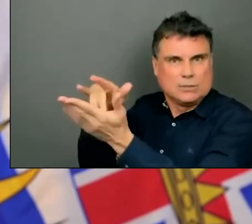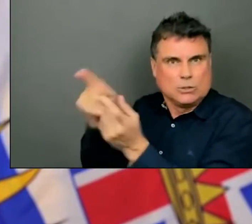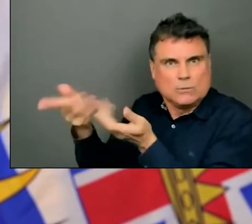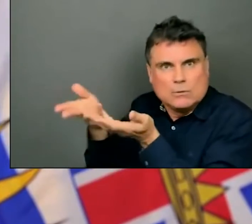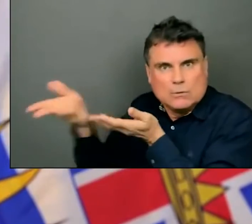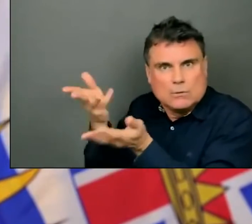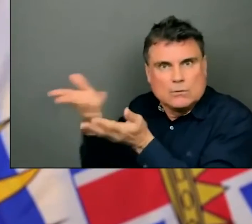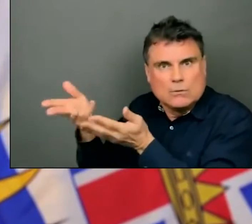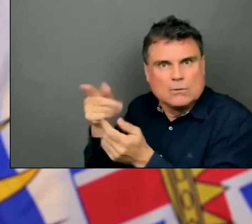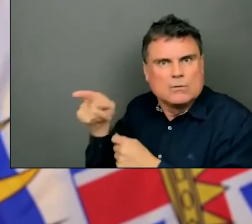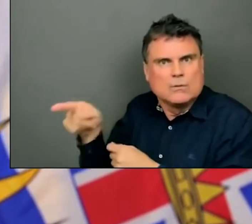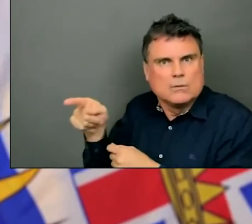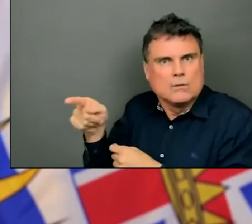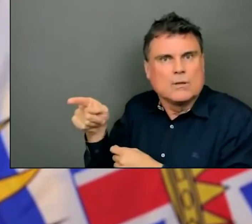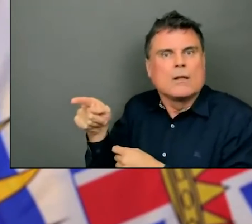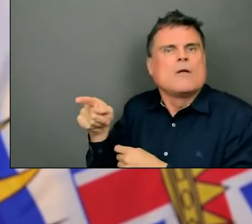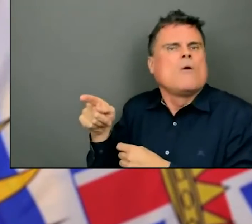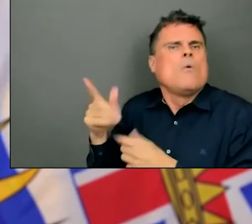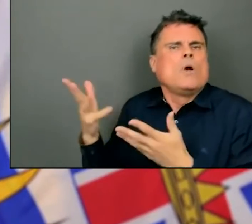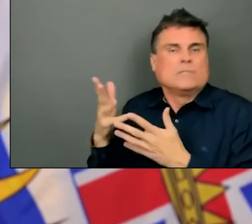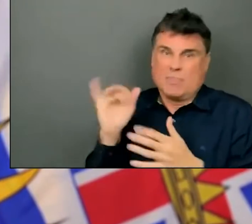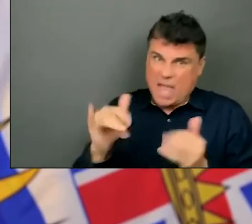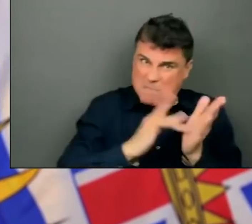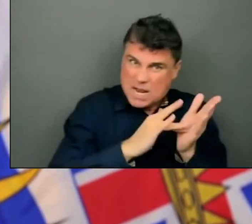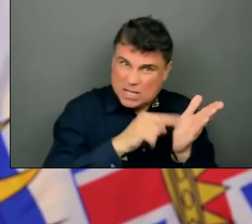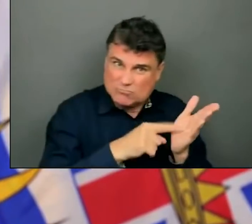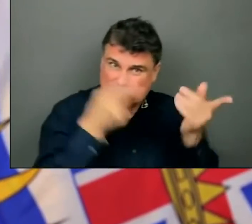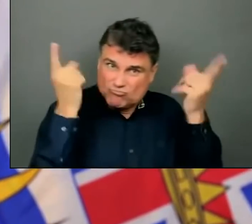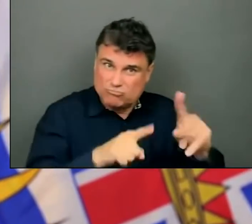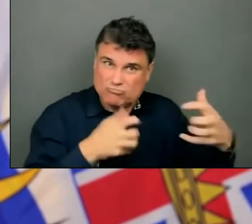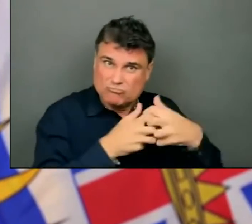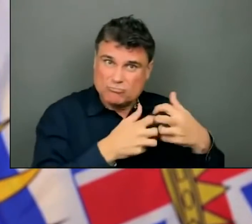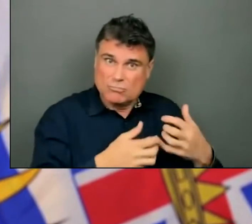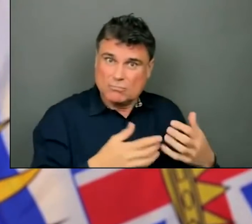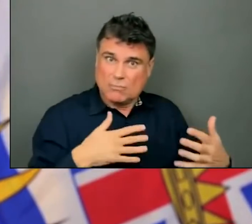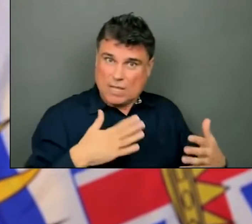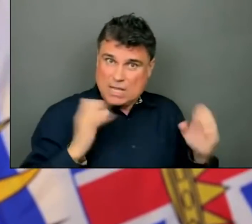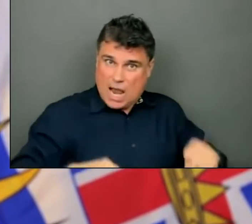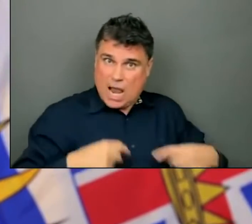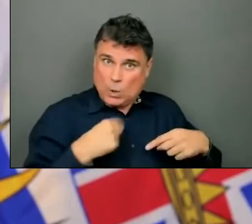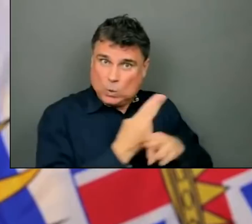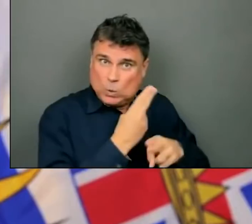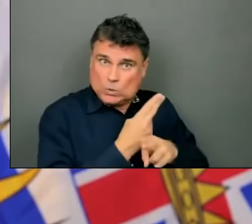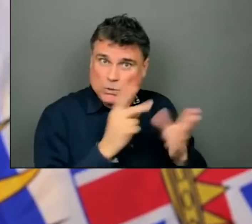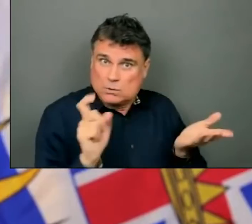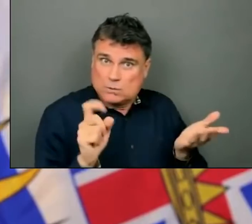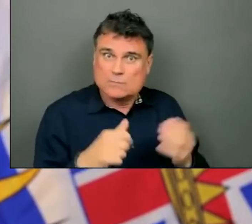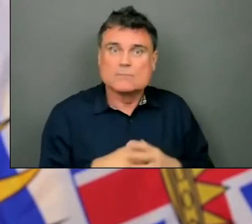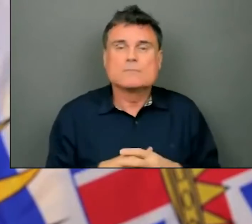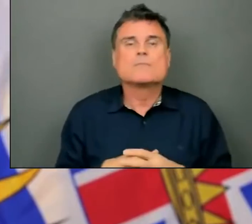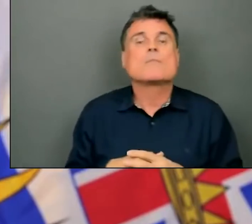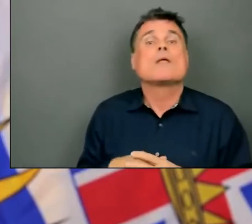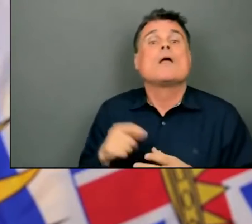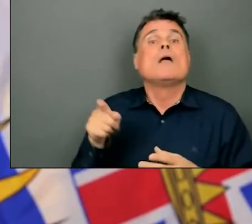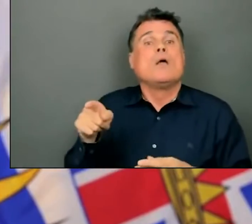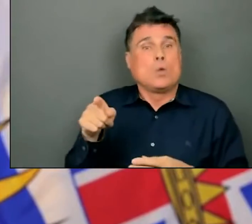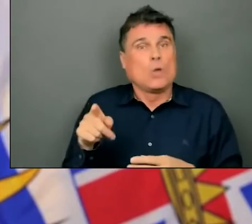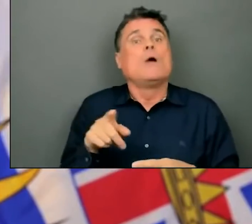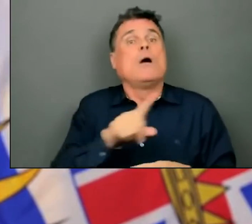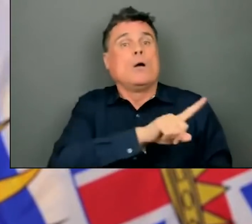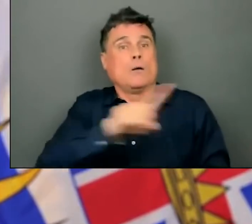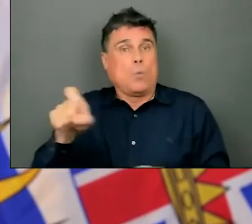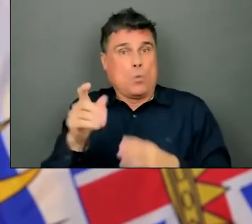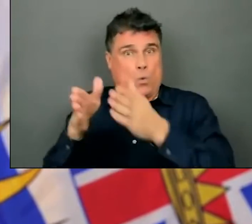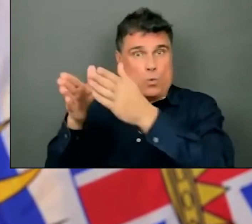would be right for you and how you can access it. So to request treatment, and we'll send the link around, there'll